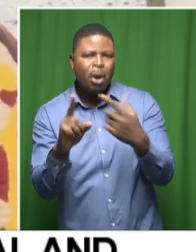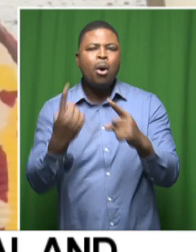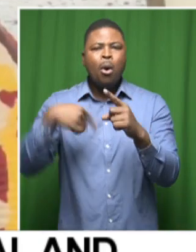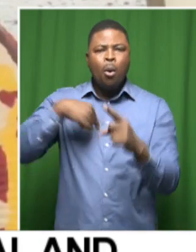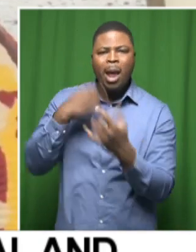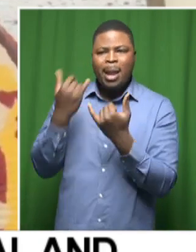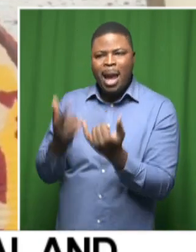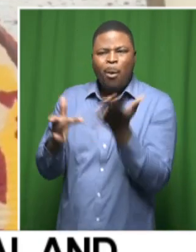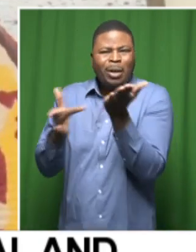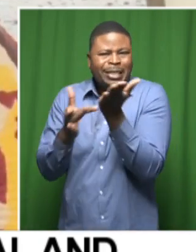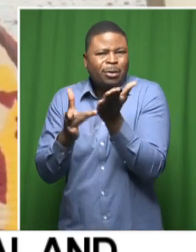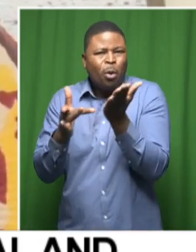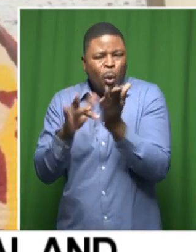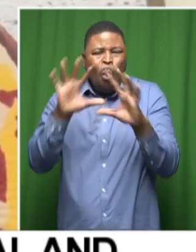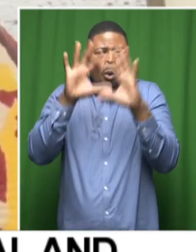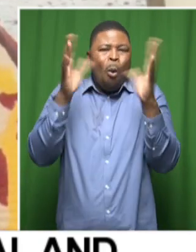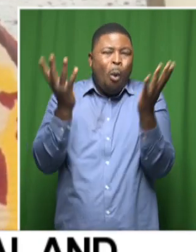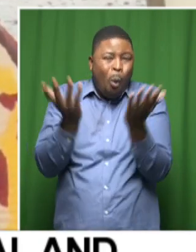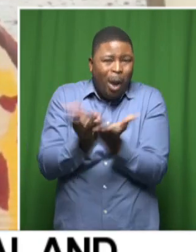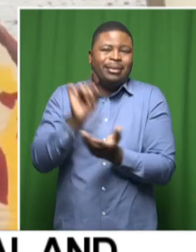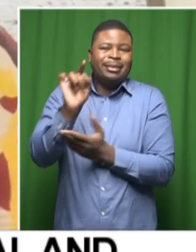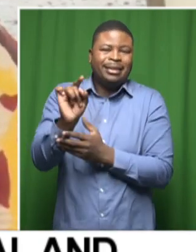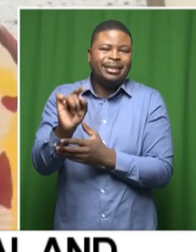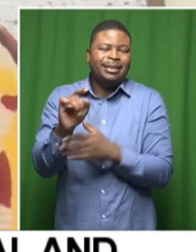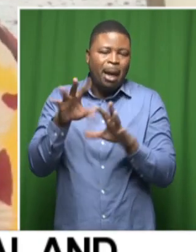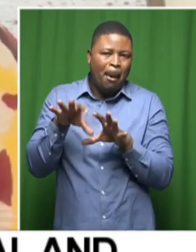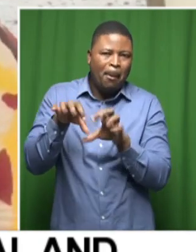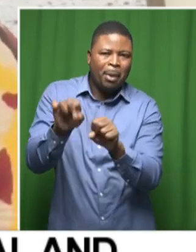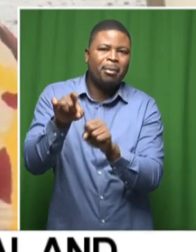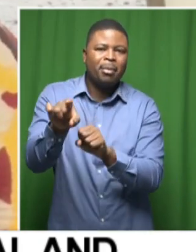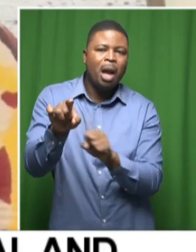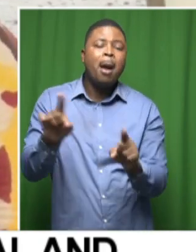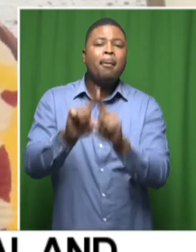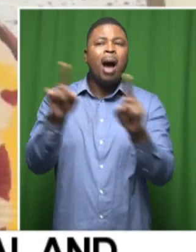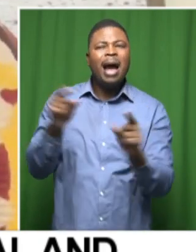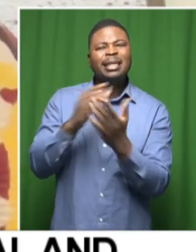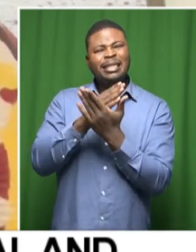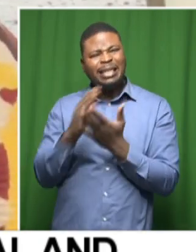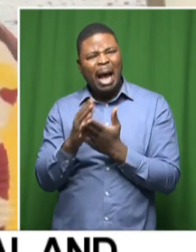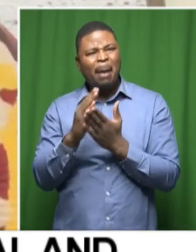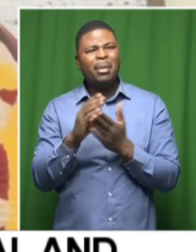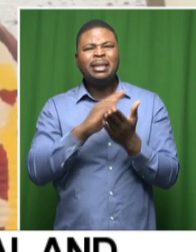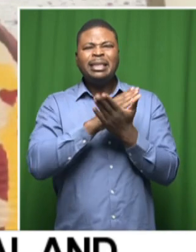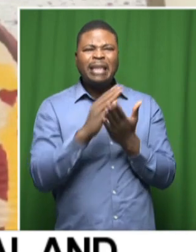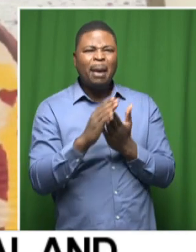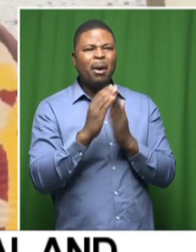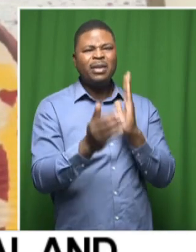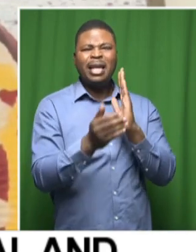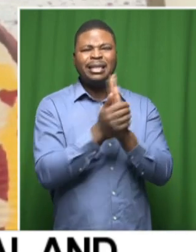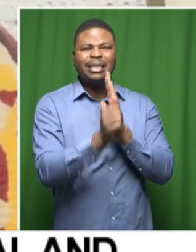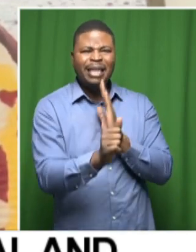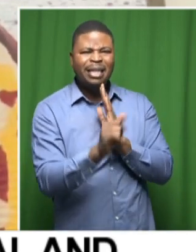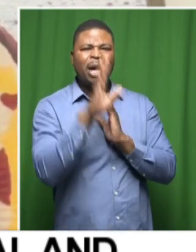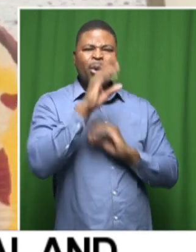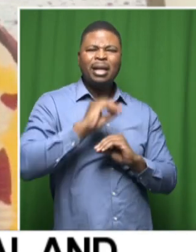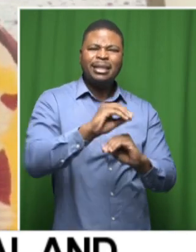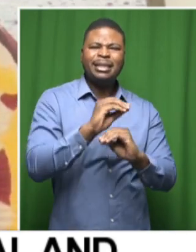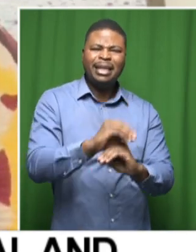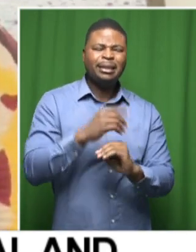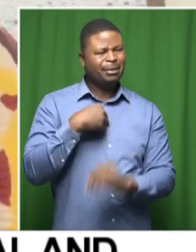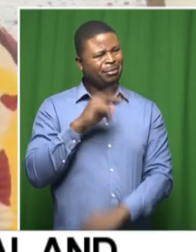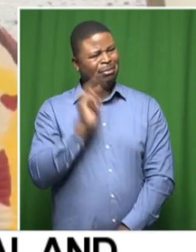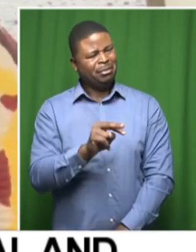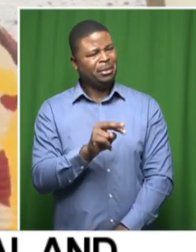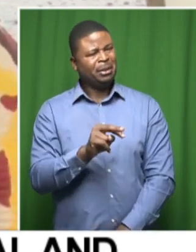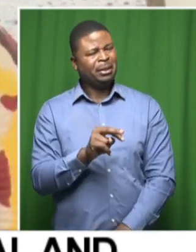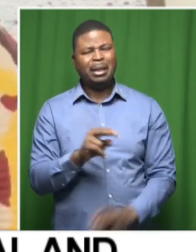technological world. And when I read some of the skills that they will be taught, you know, I almost look back to